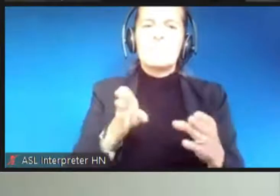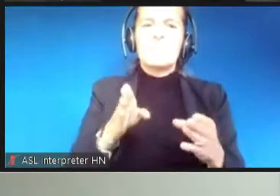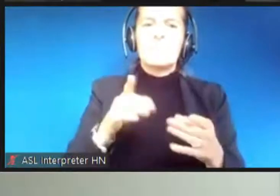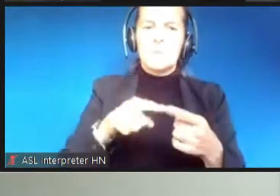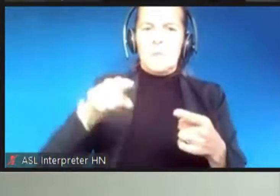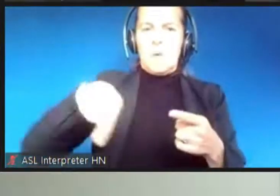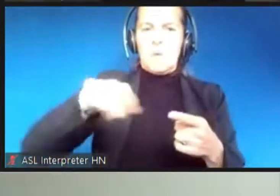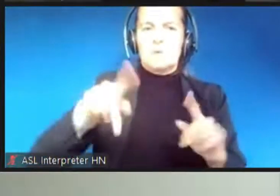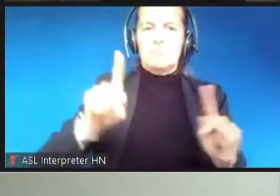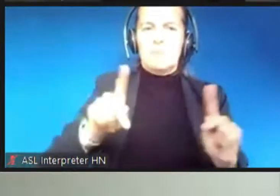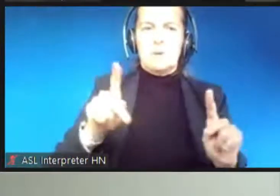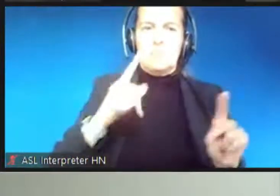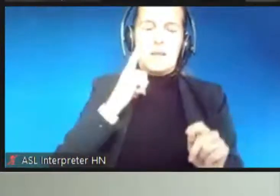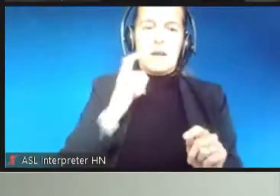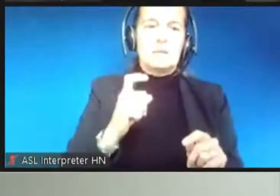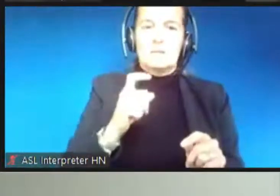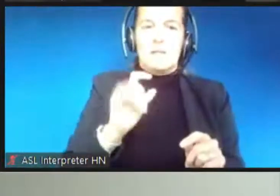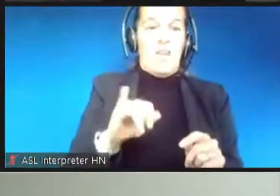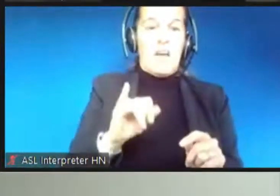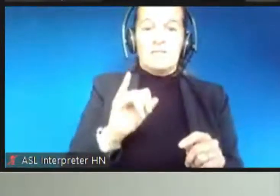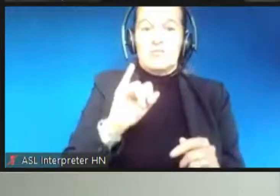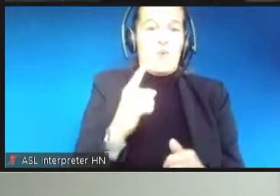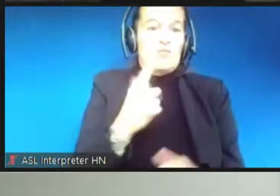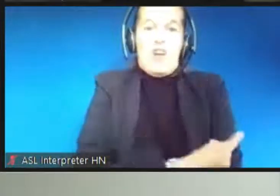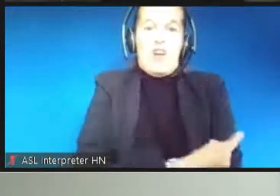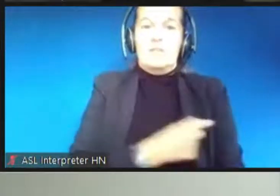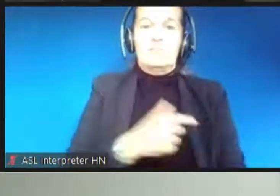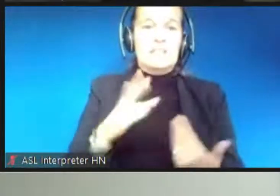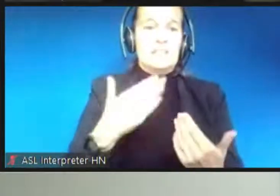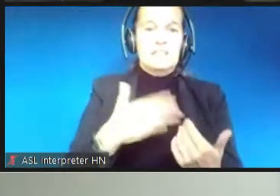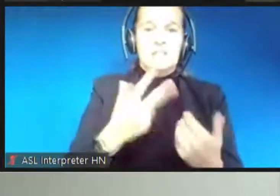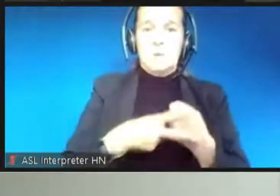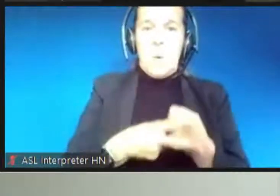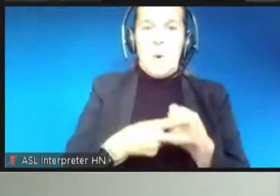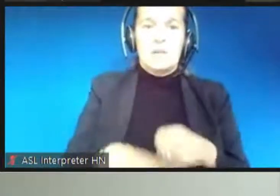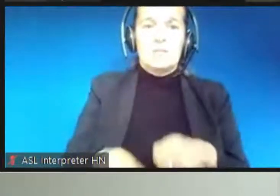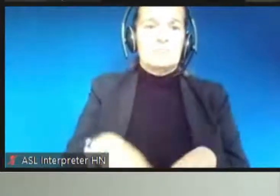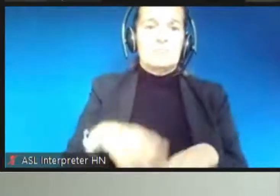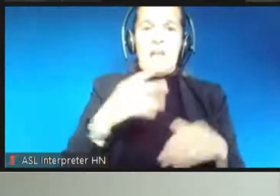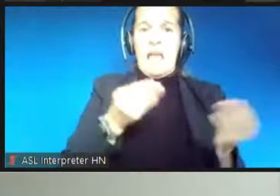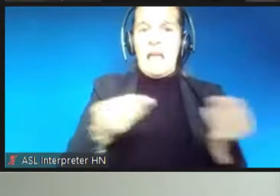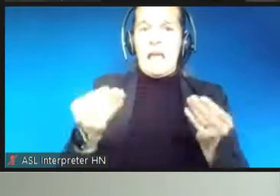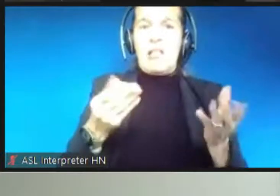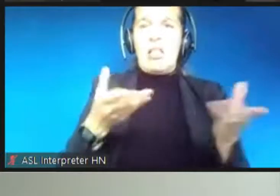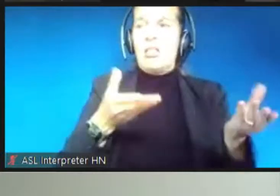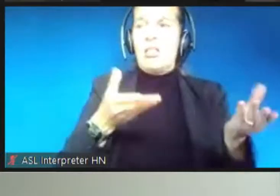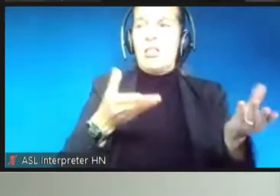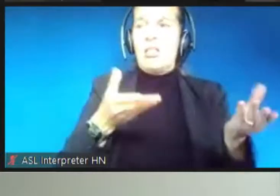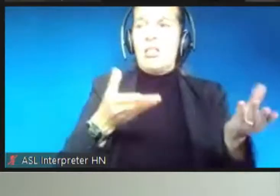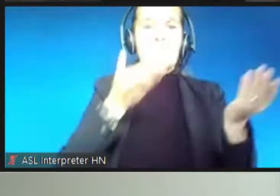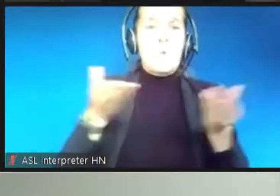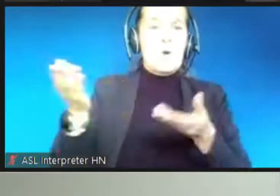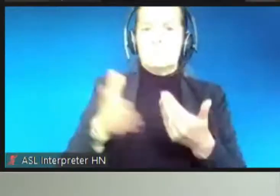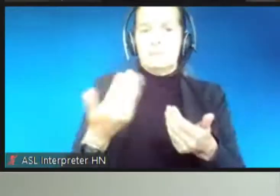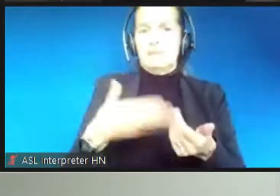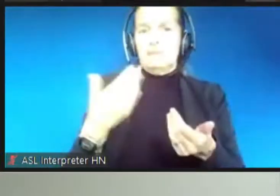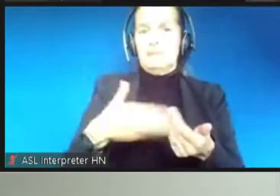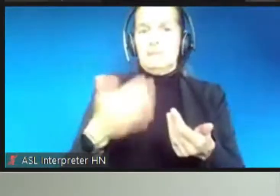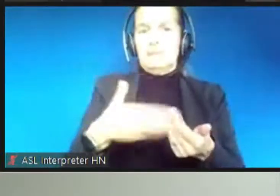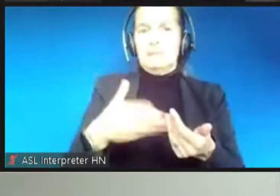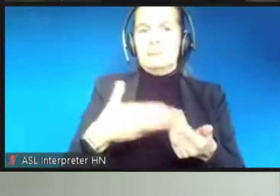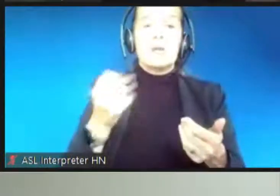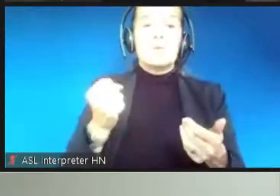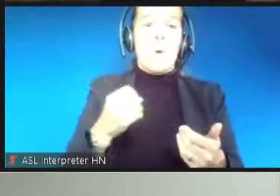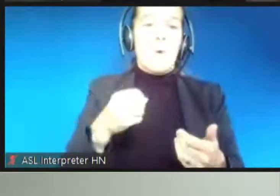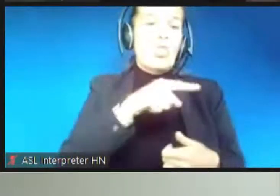Johnson & Johnson. It is one shot, it is easier storage and handling and transportation. We're directing those